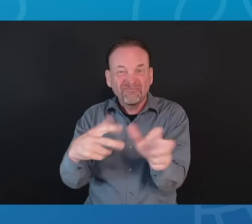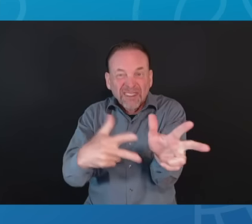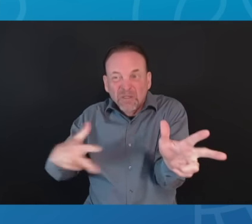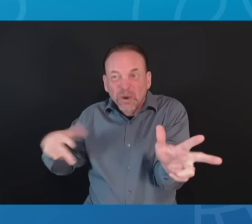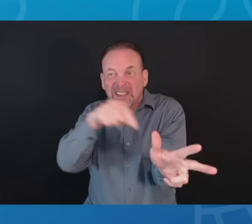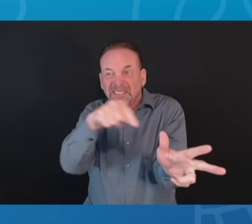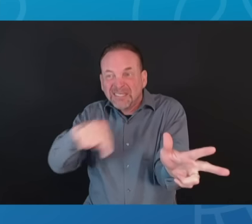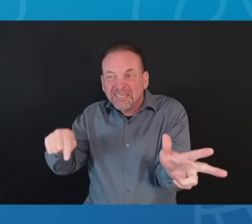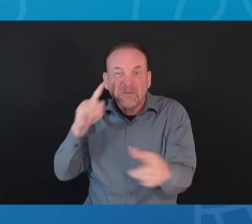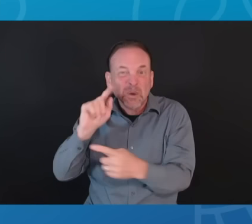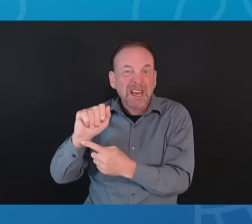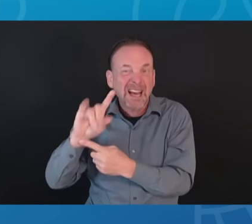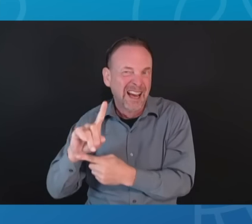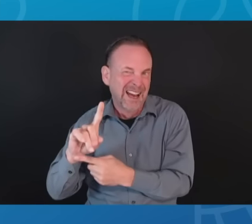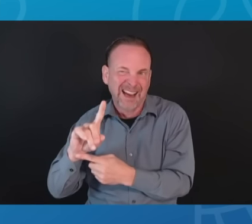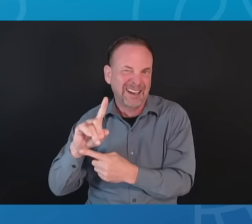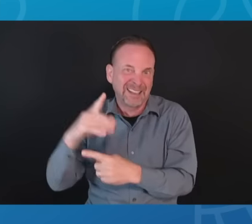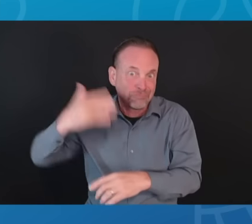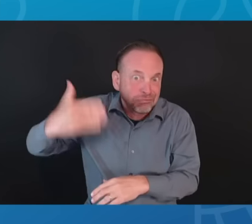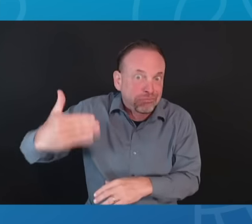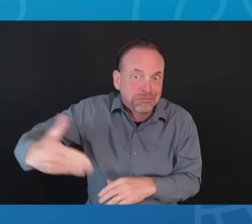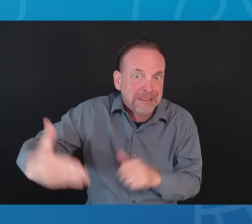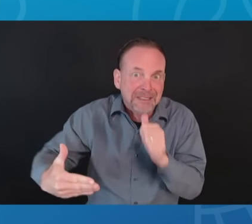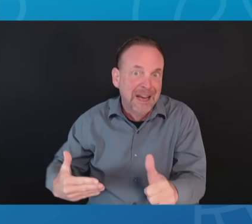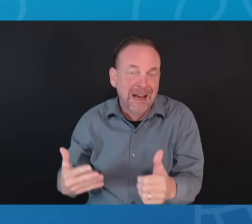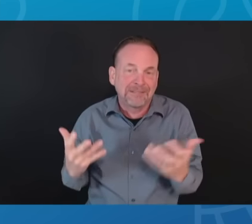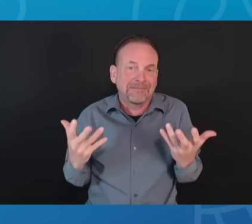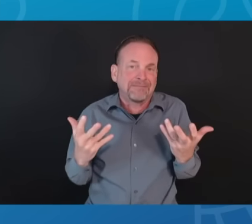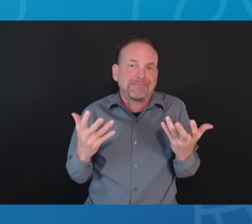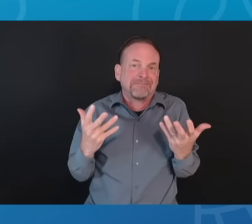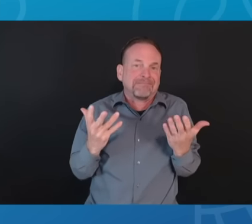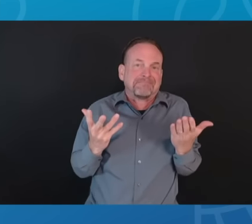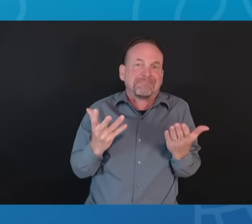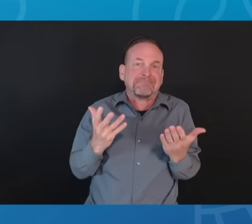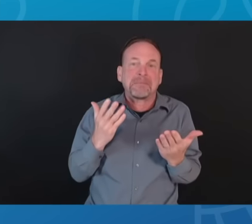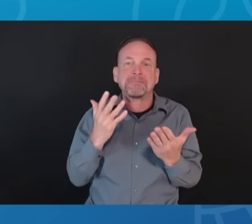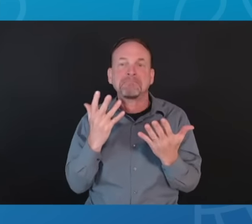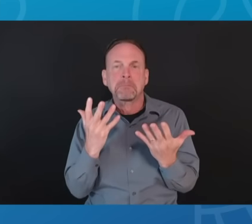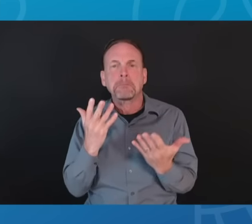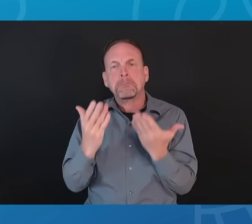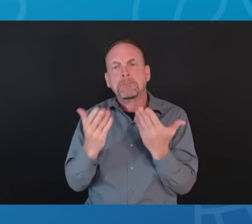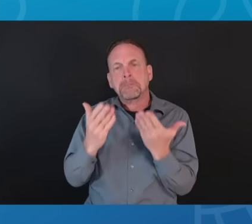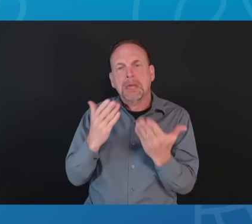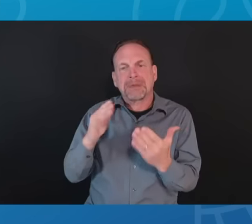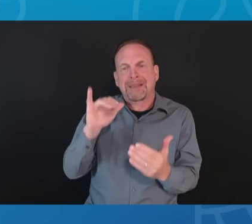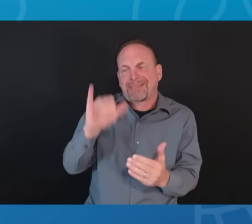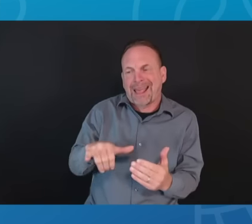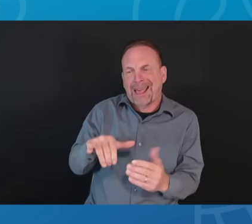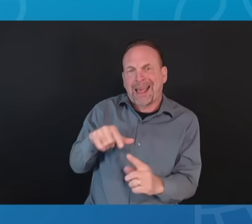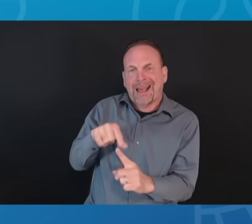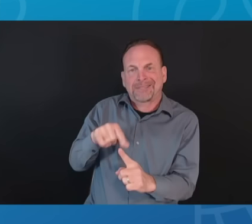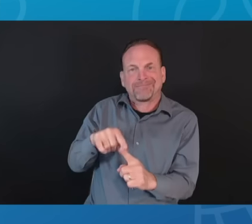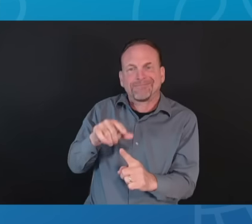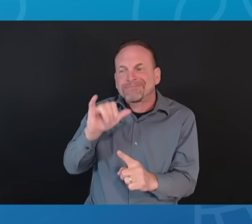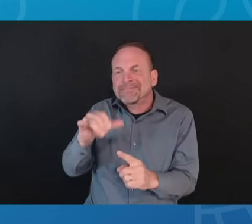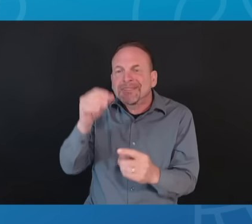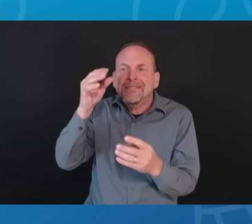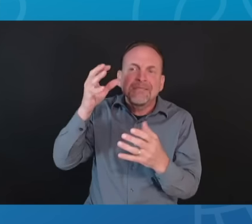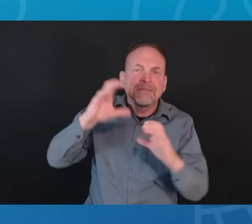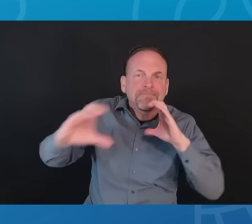processes, where they have had intelligence failures, and when they've just made basic mistakes. And the thing that we have made clear about those is that